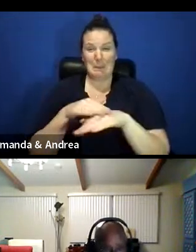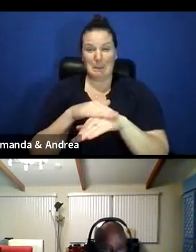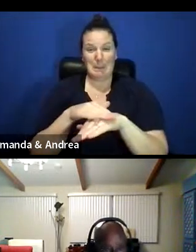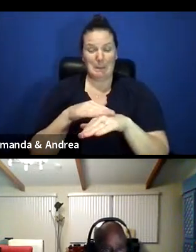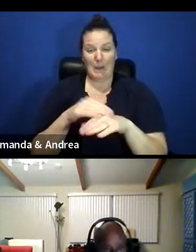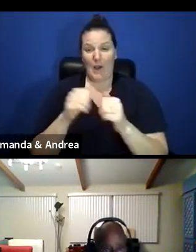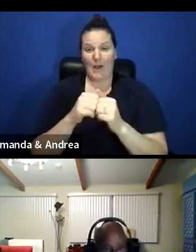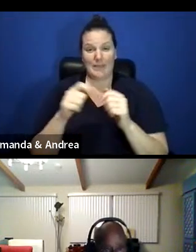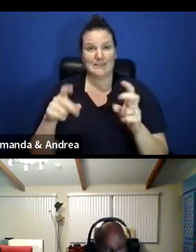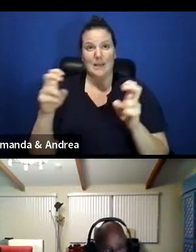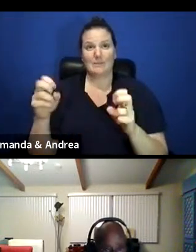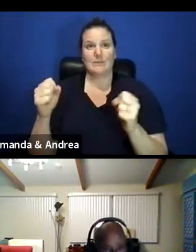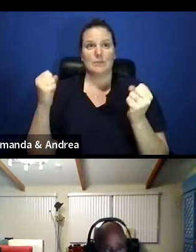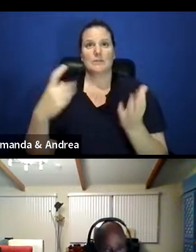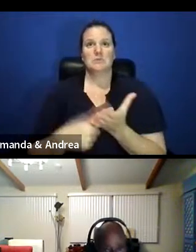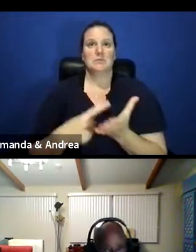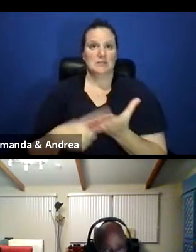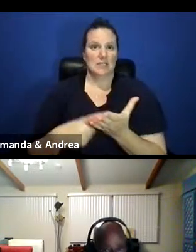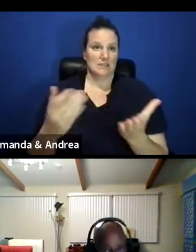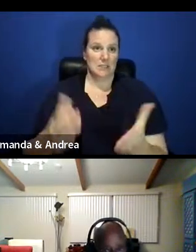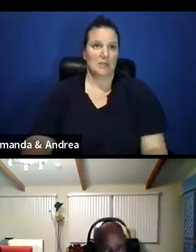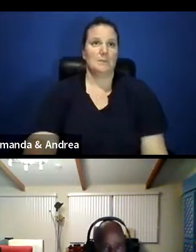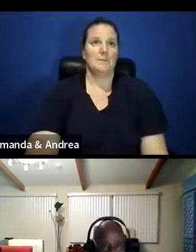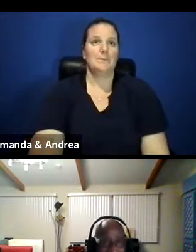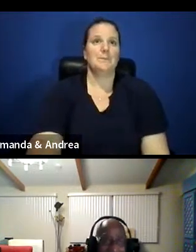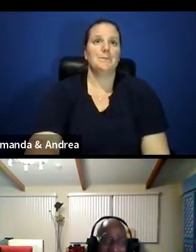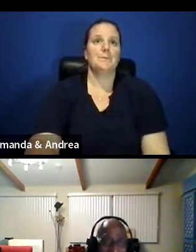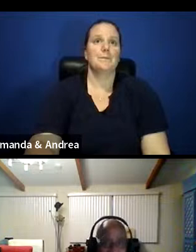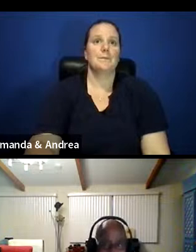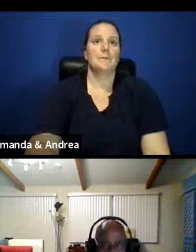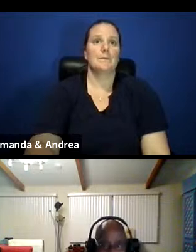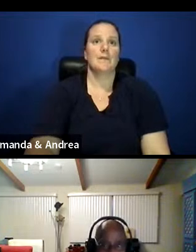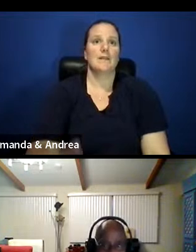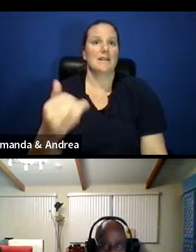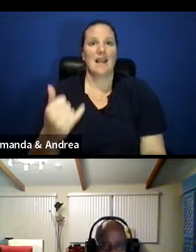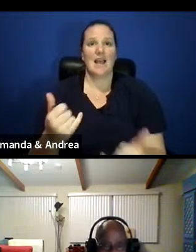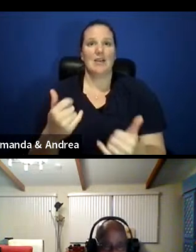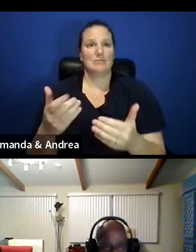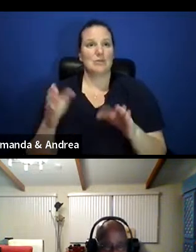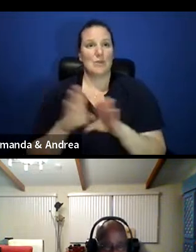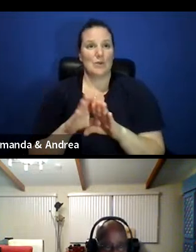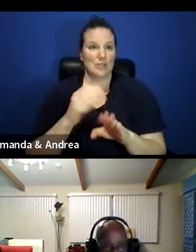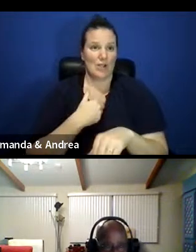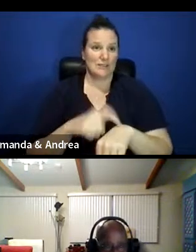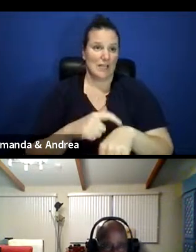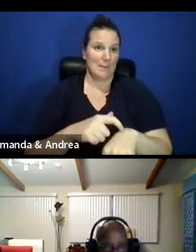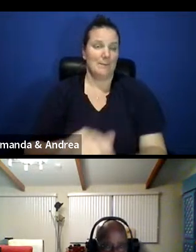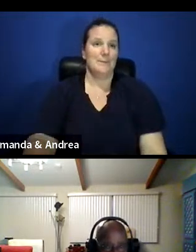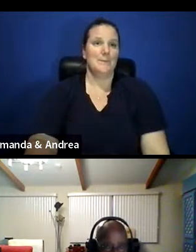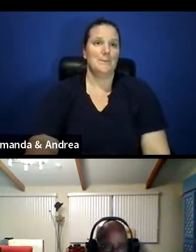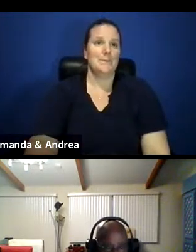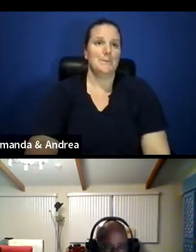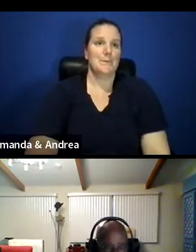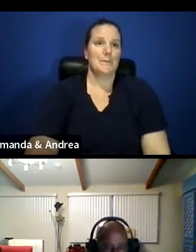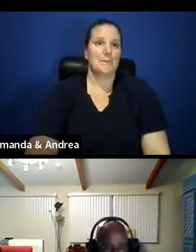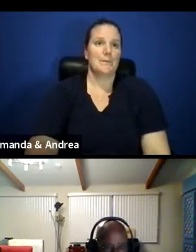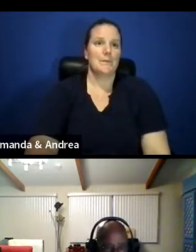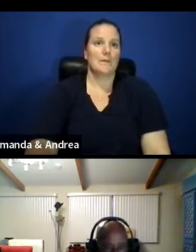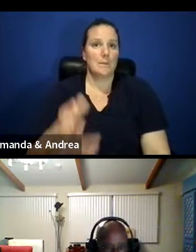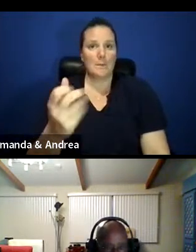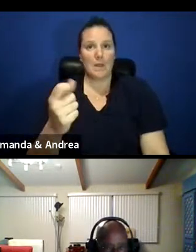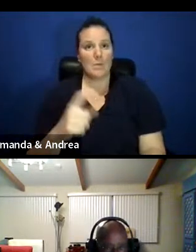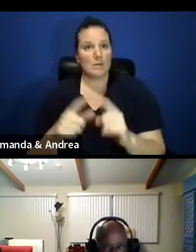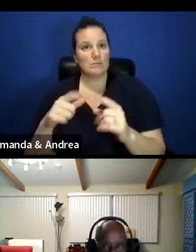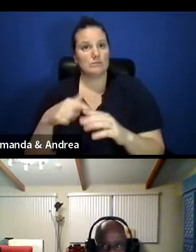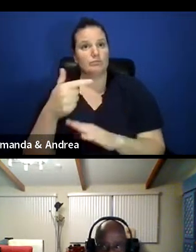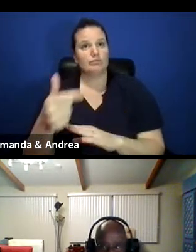on the topic. There's so much to talk about here. Unfortunately, we're coming to the end of our time, but I really wanted to turn things over to